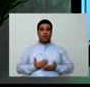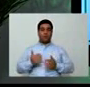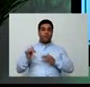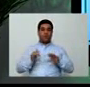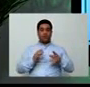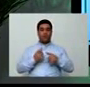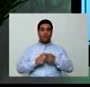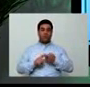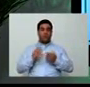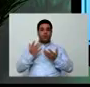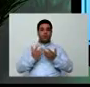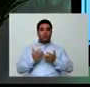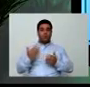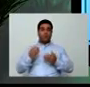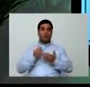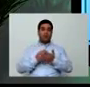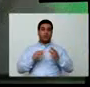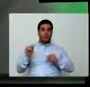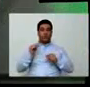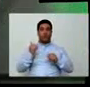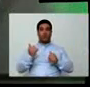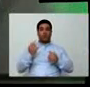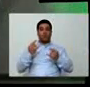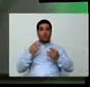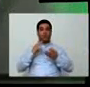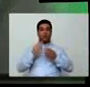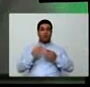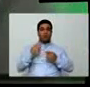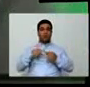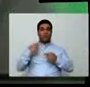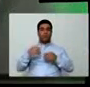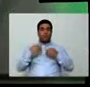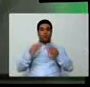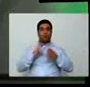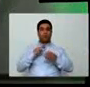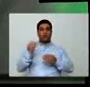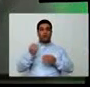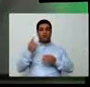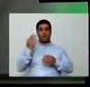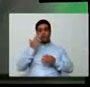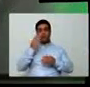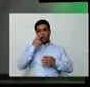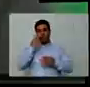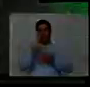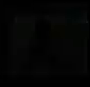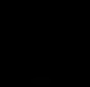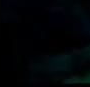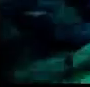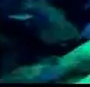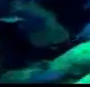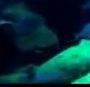faoliyati ham mahsuli hisoblanadi. Aziz o'quvchilar, ana endi e'tiborimizni navbatdagi beriladigan ajoyib bir videolavhaga qaratamiz. Marhamat.